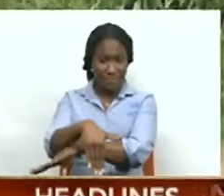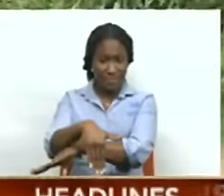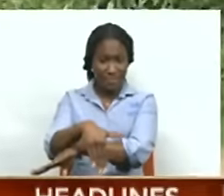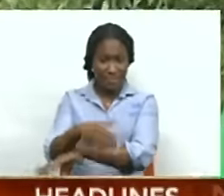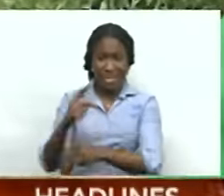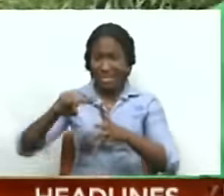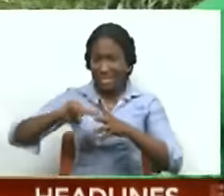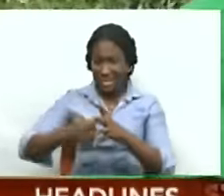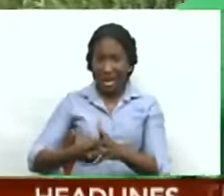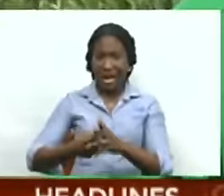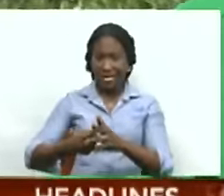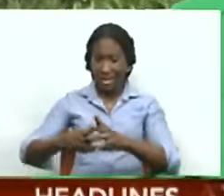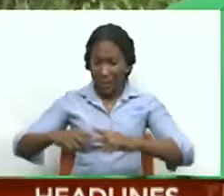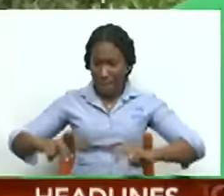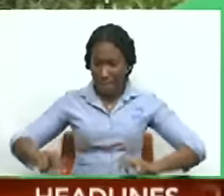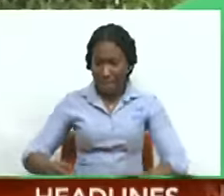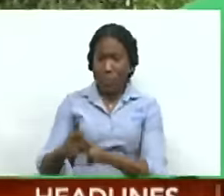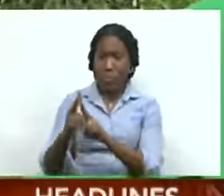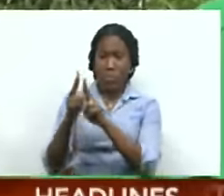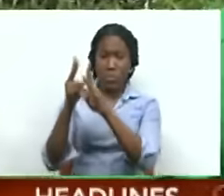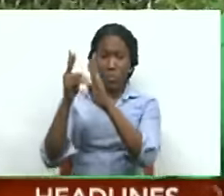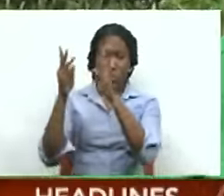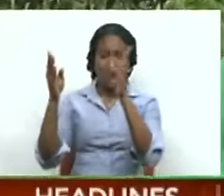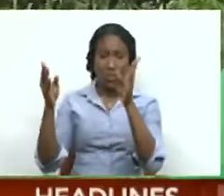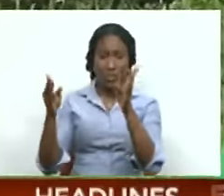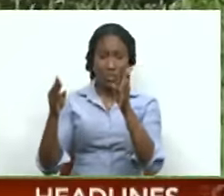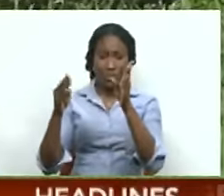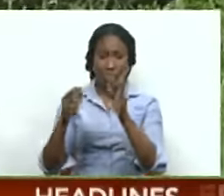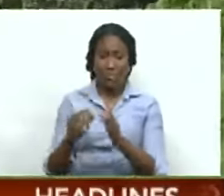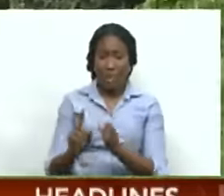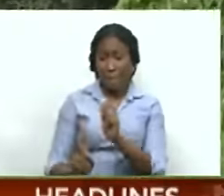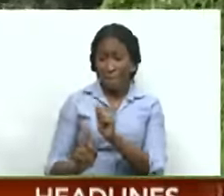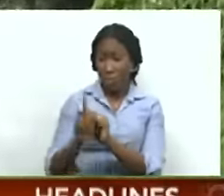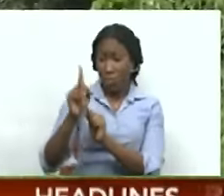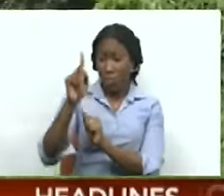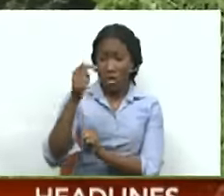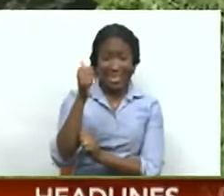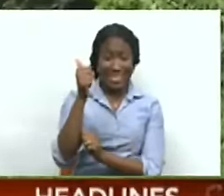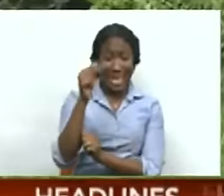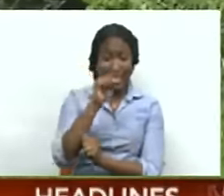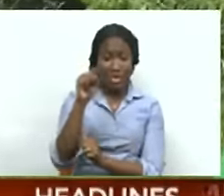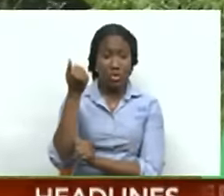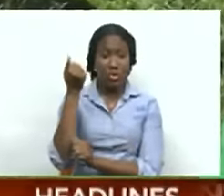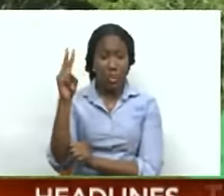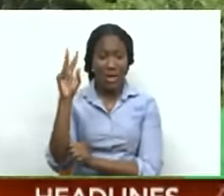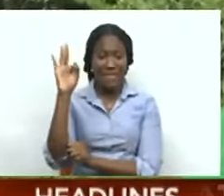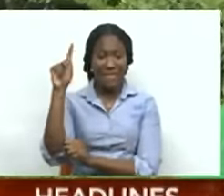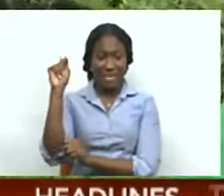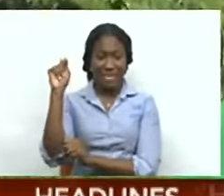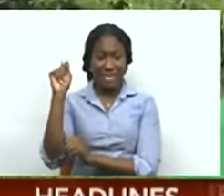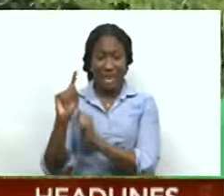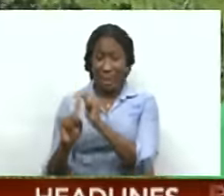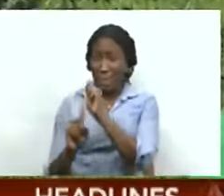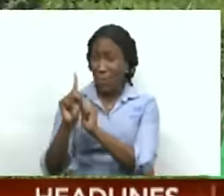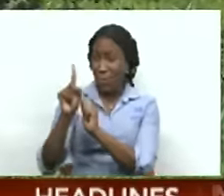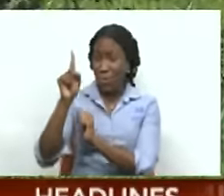The eruption was about 10 to 12 feet in the air, actually. No one was